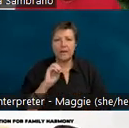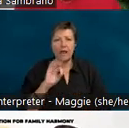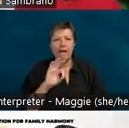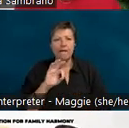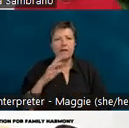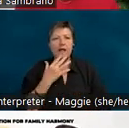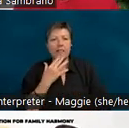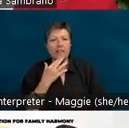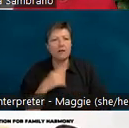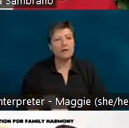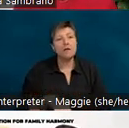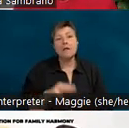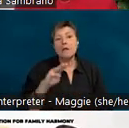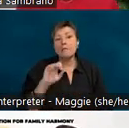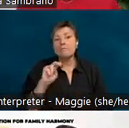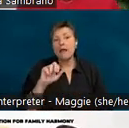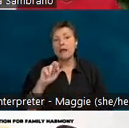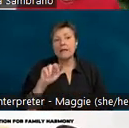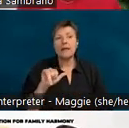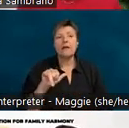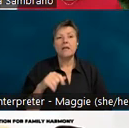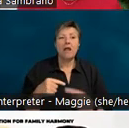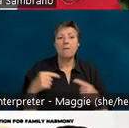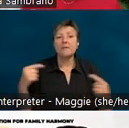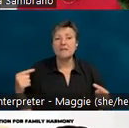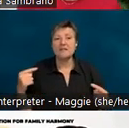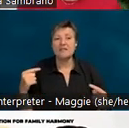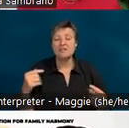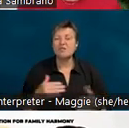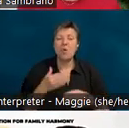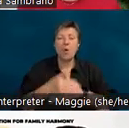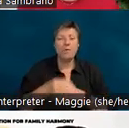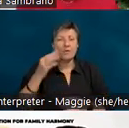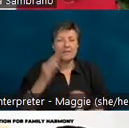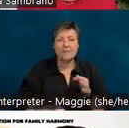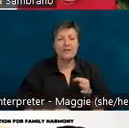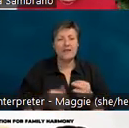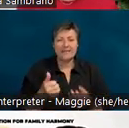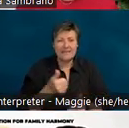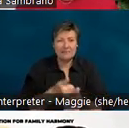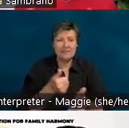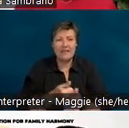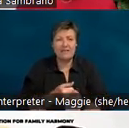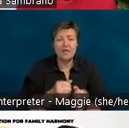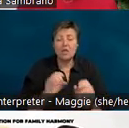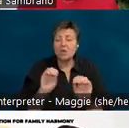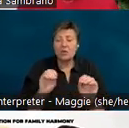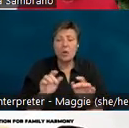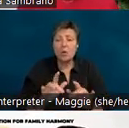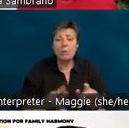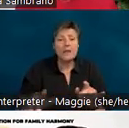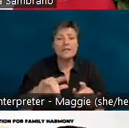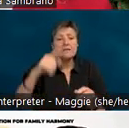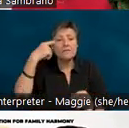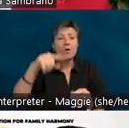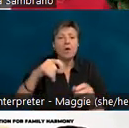"Binary oppositions, oversimplified as they are, leave no room for individual distinctions and complexity. The existence of a binary